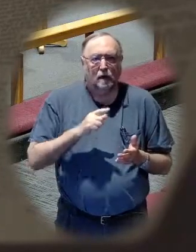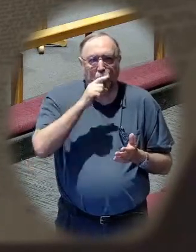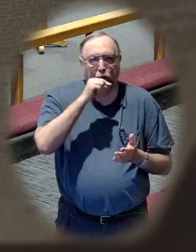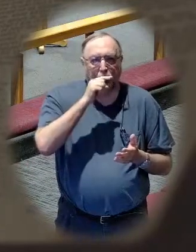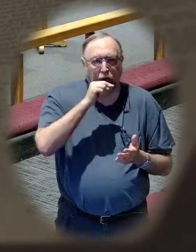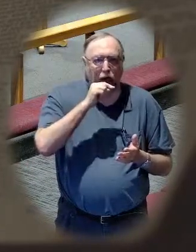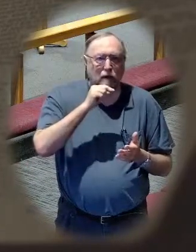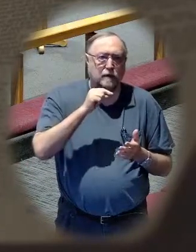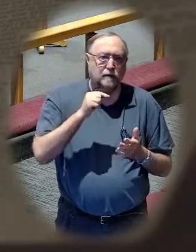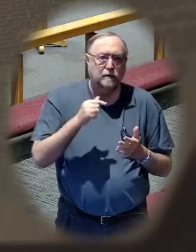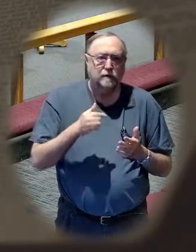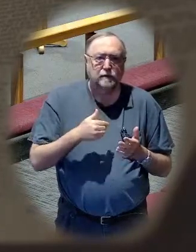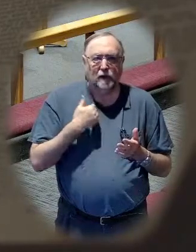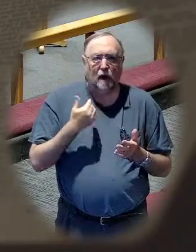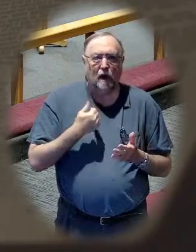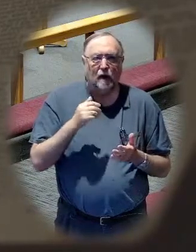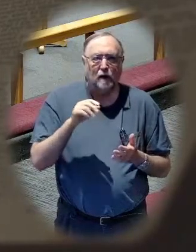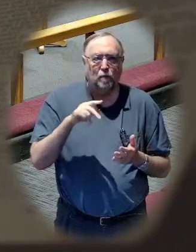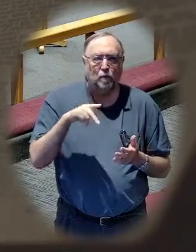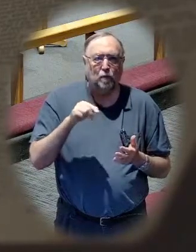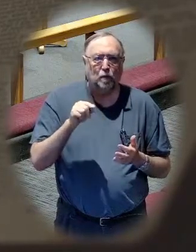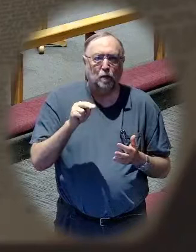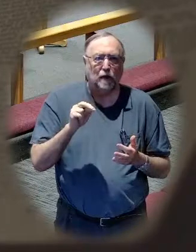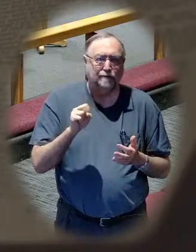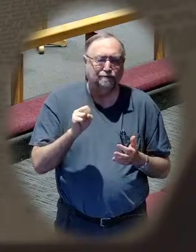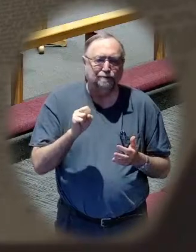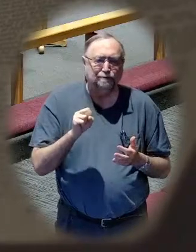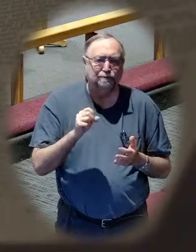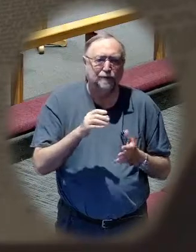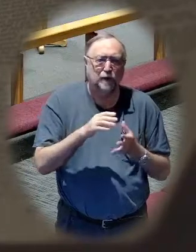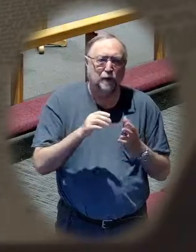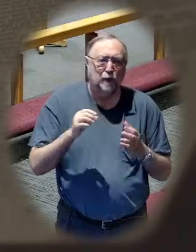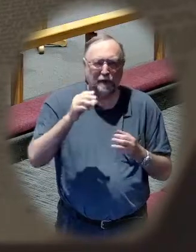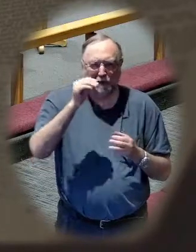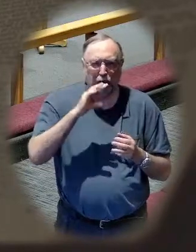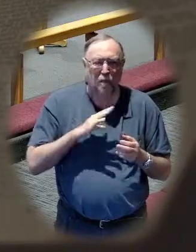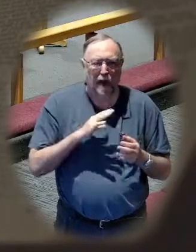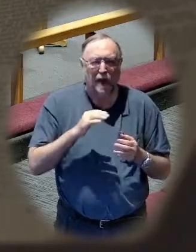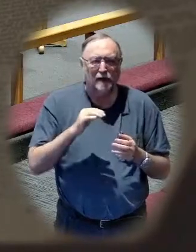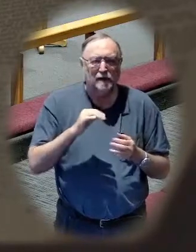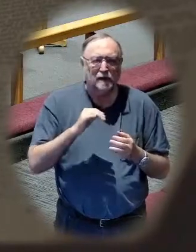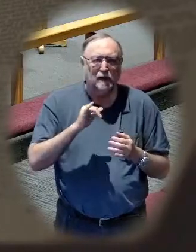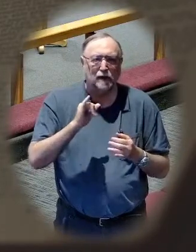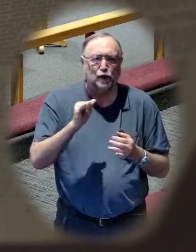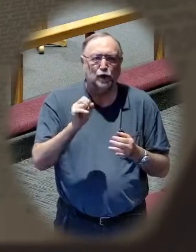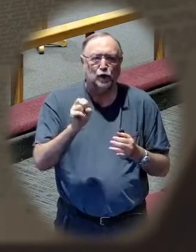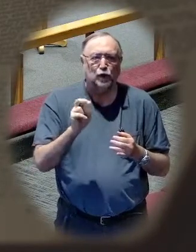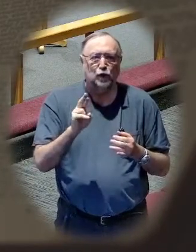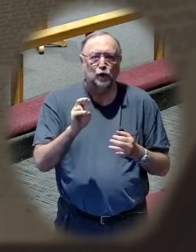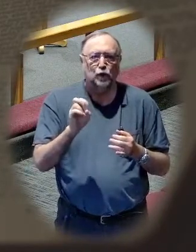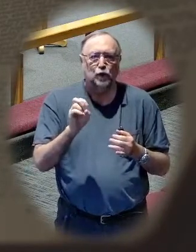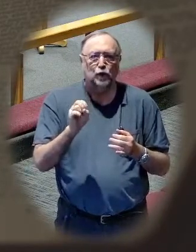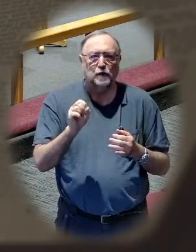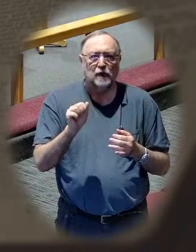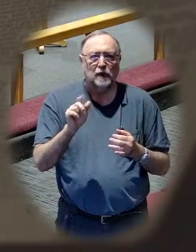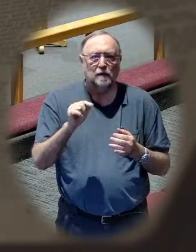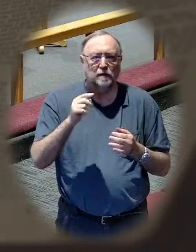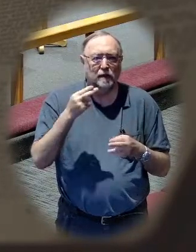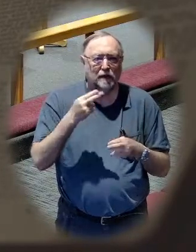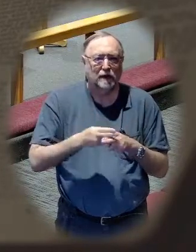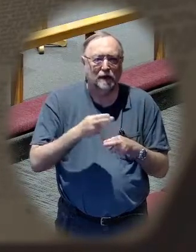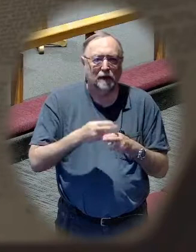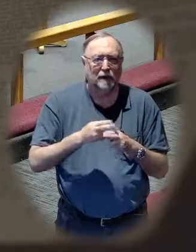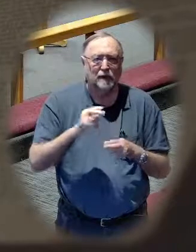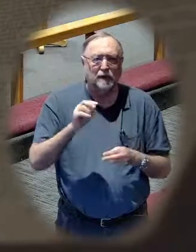or two young pigeons. Now, there was a man in Jerusalem whose name was Simeon, And this man was righteous